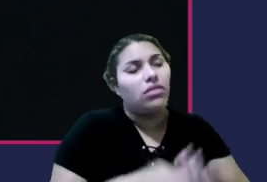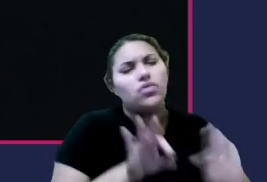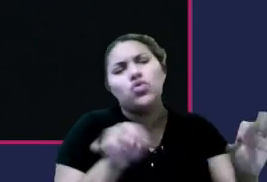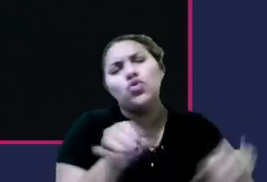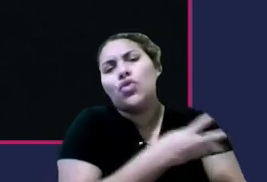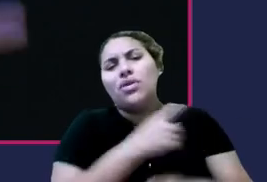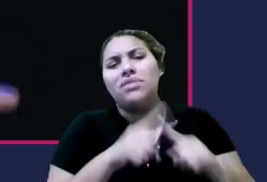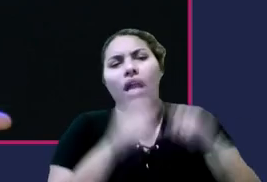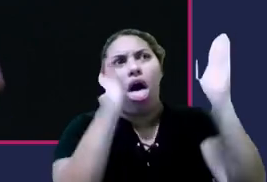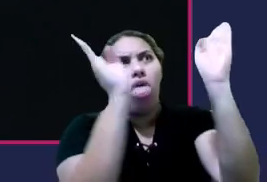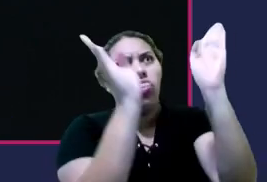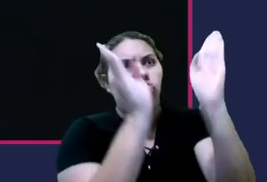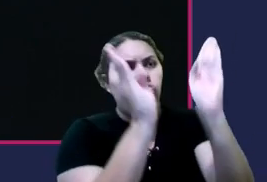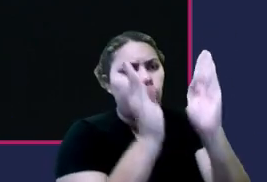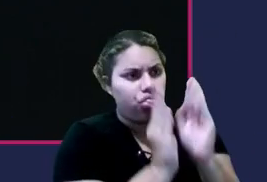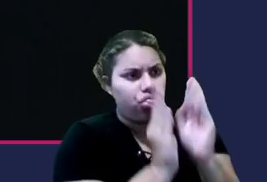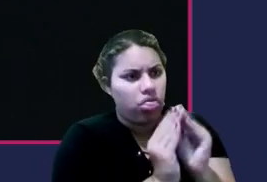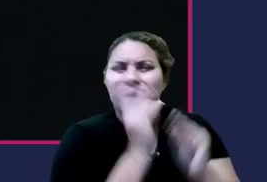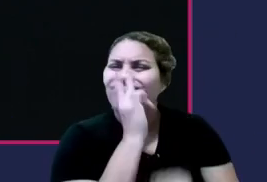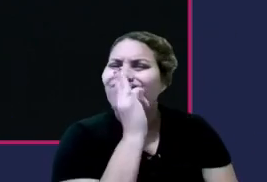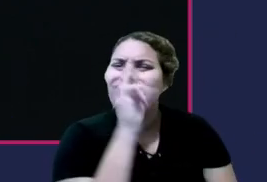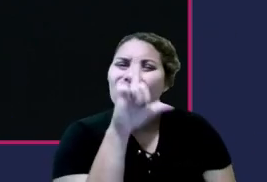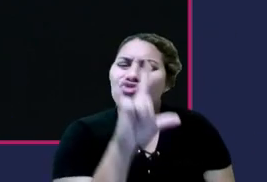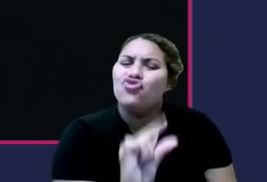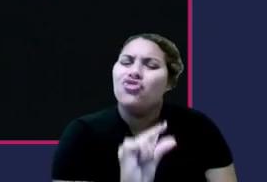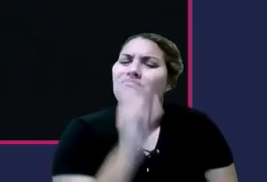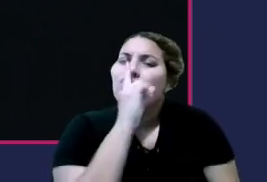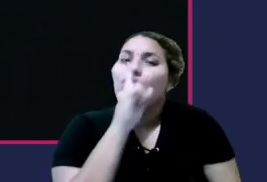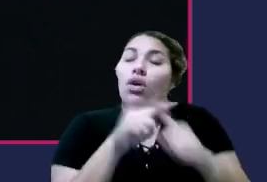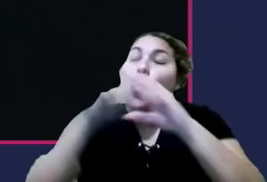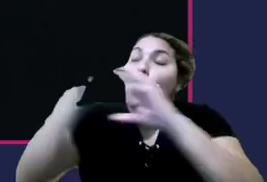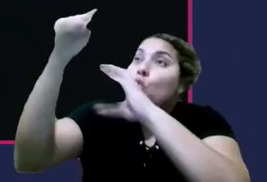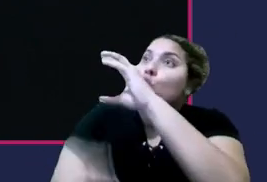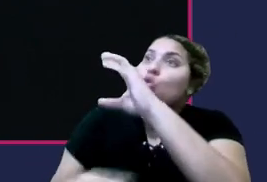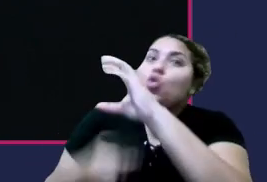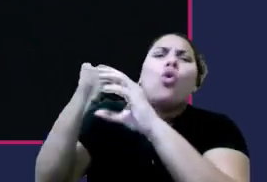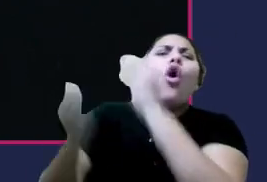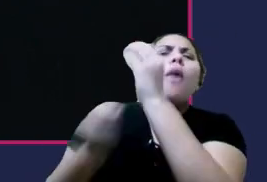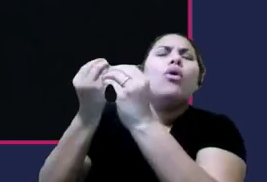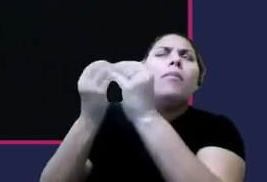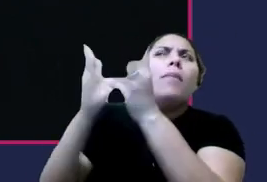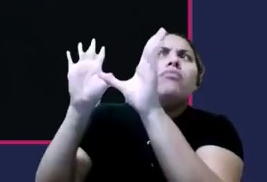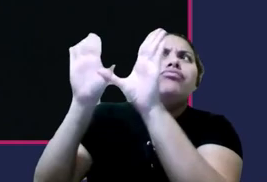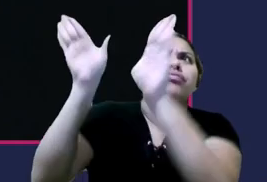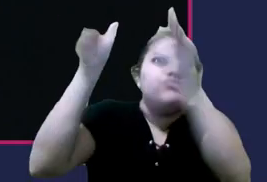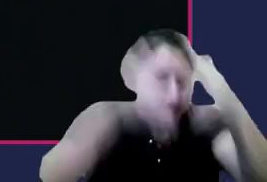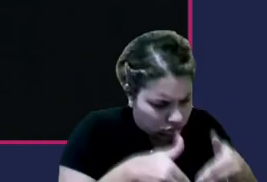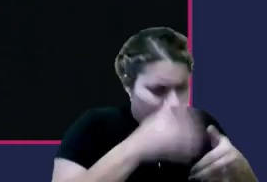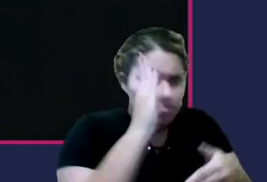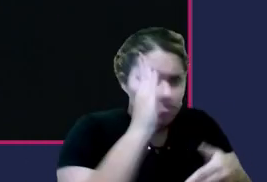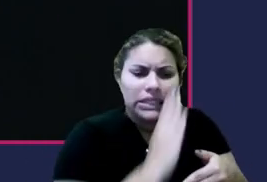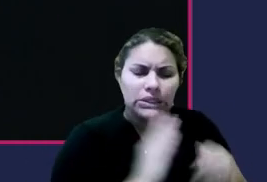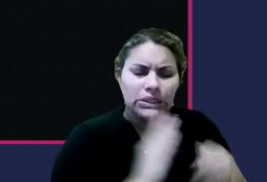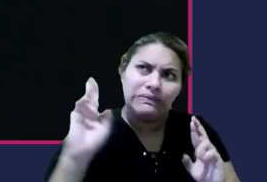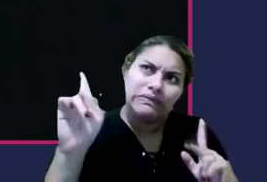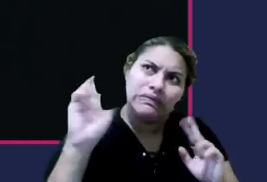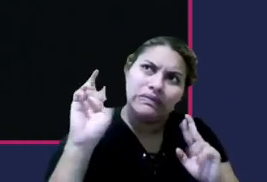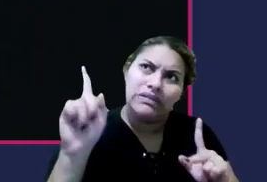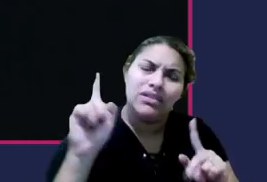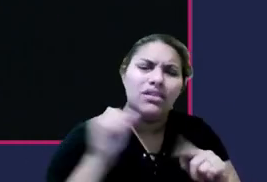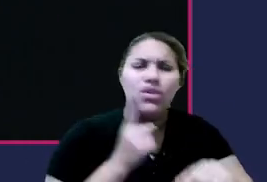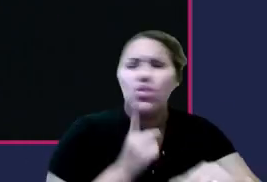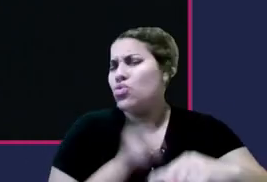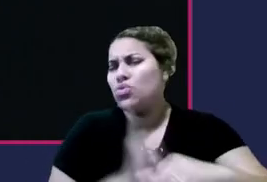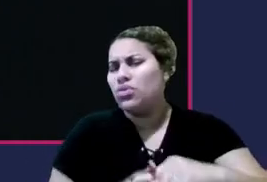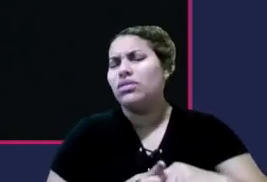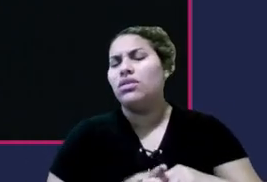incorporation, we have a huge bottleneck when you look at the world and Brazil. And here is where